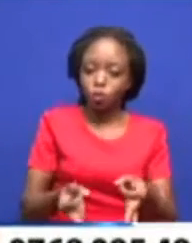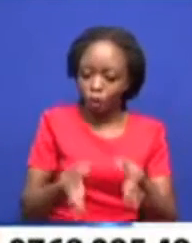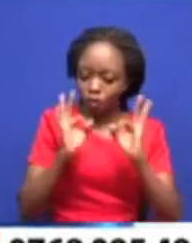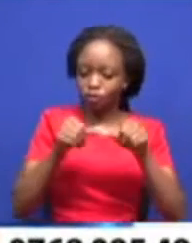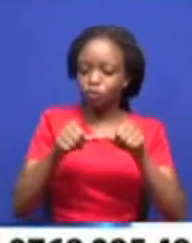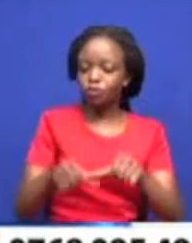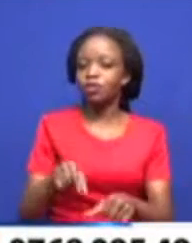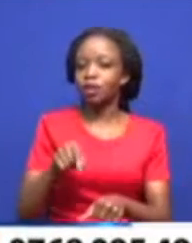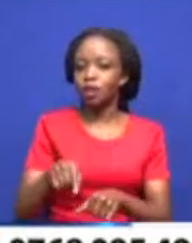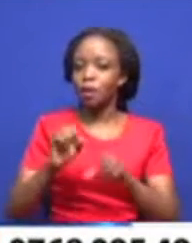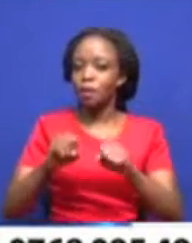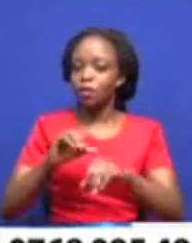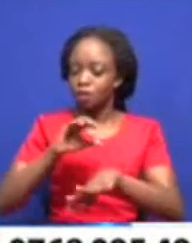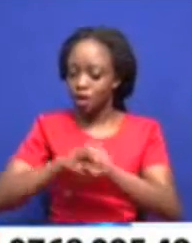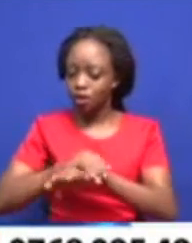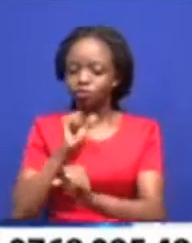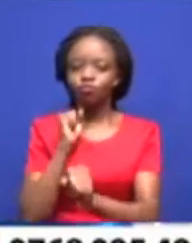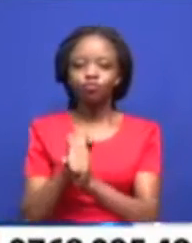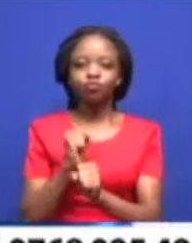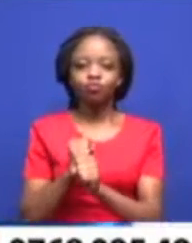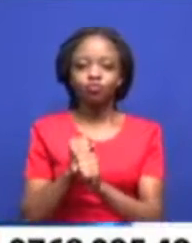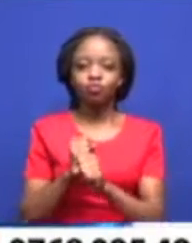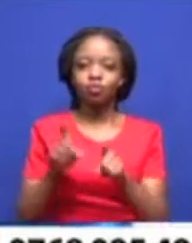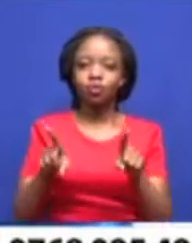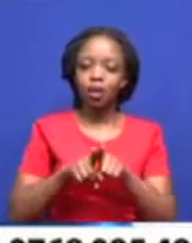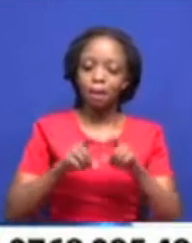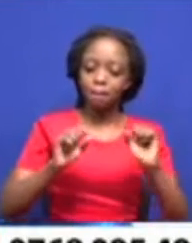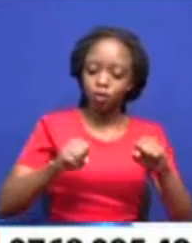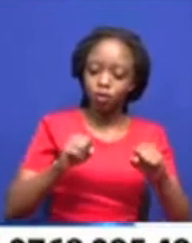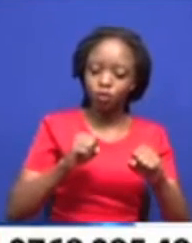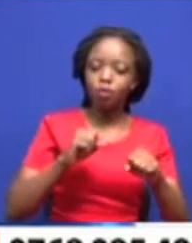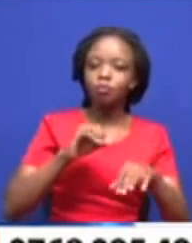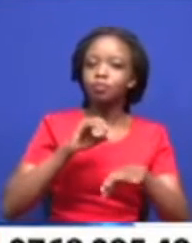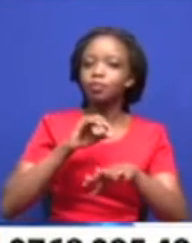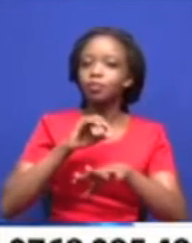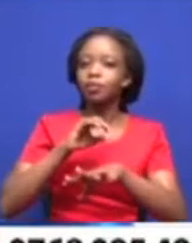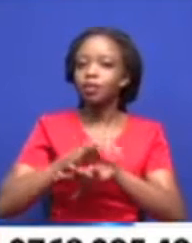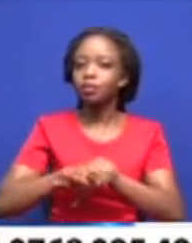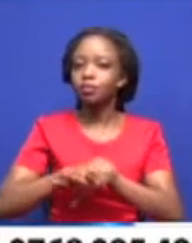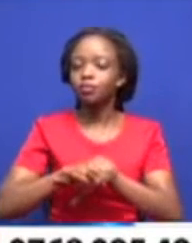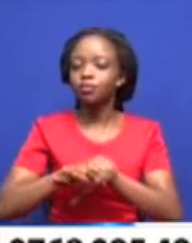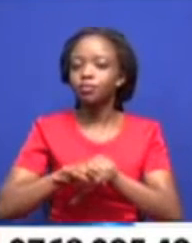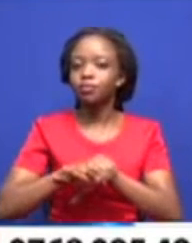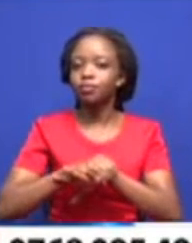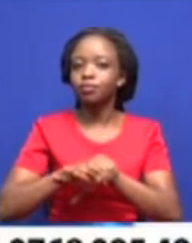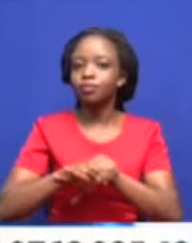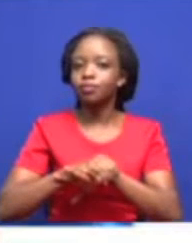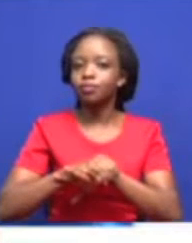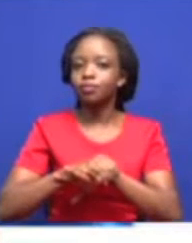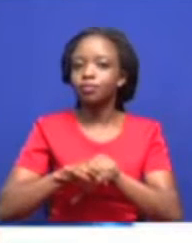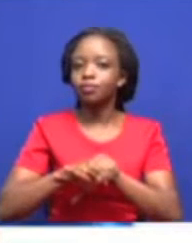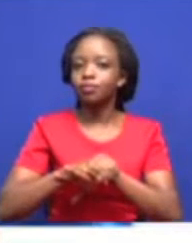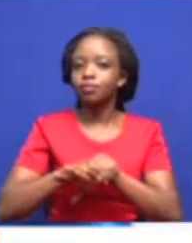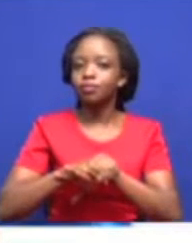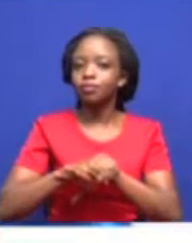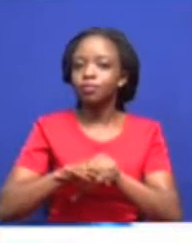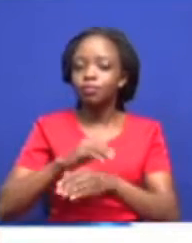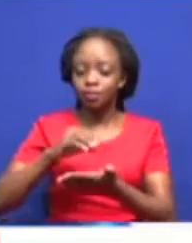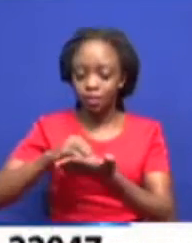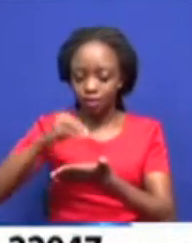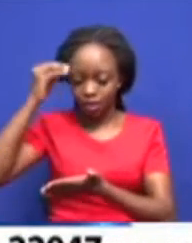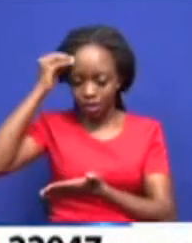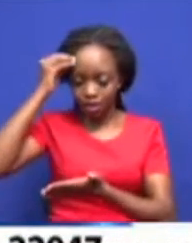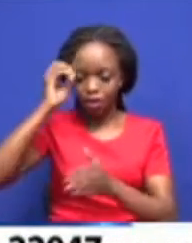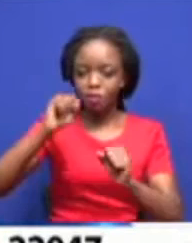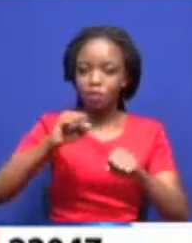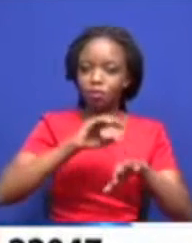you will be able to find a job. You will be able to find you know, higher standard